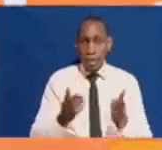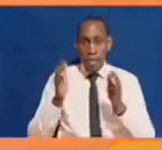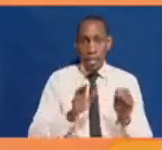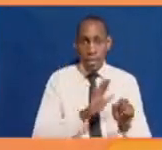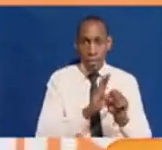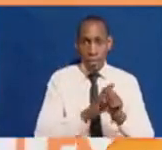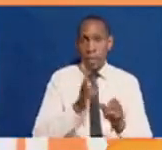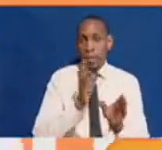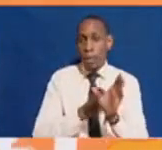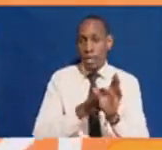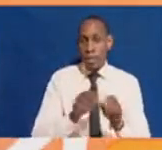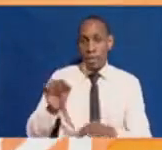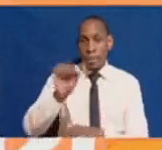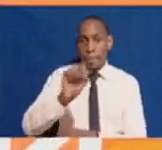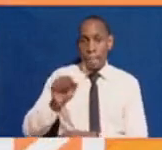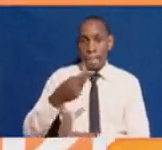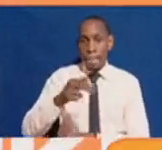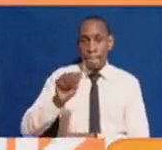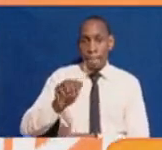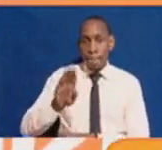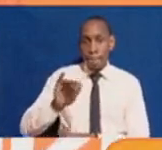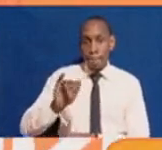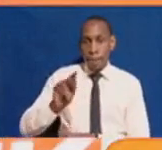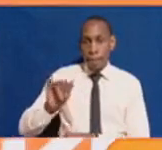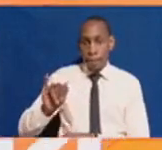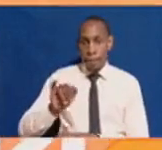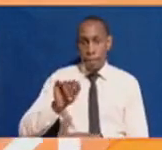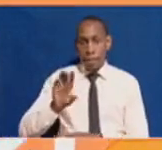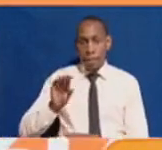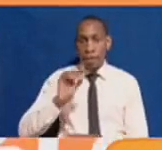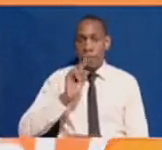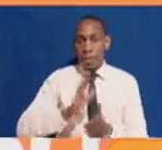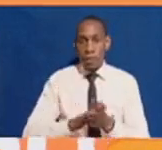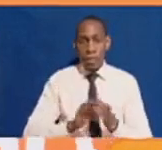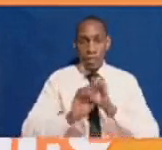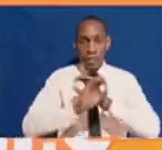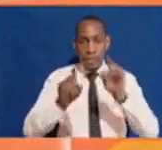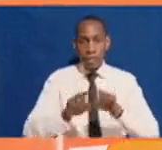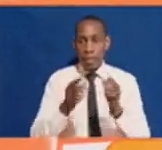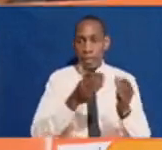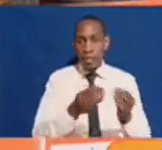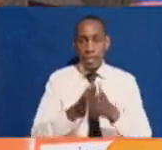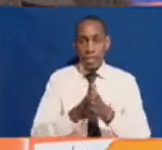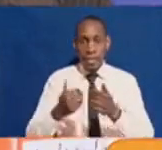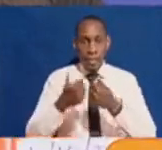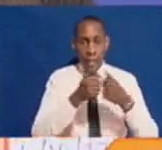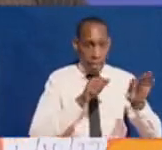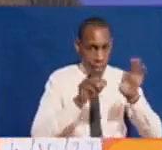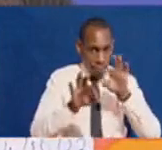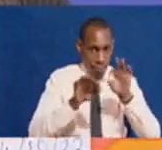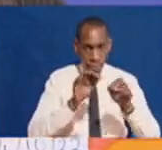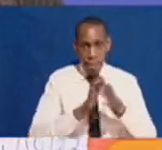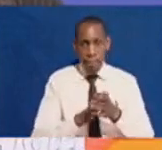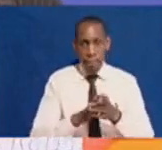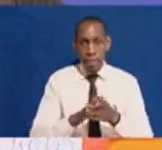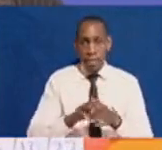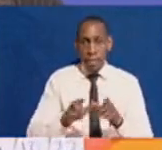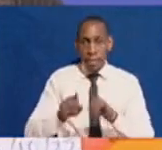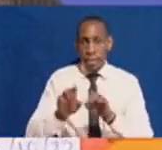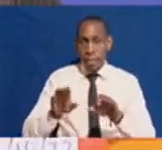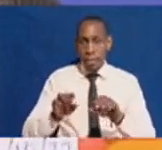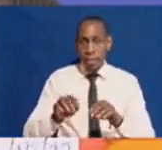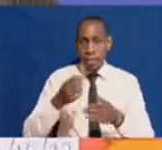Kenyans to play on Shabiki.com platform, citing transparency and ease of the match prediction. Shabiki Jackpot Mbao allows